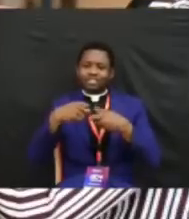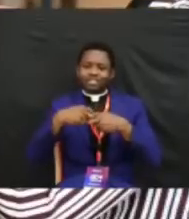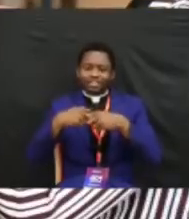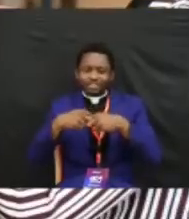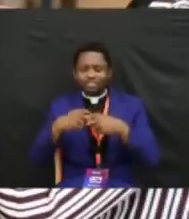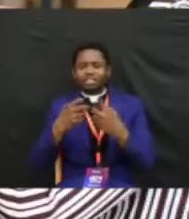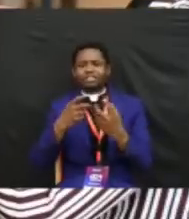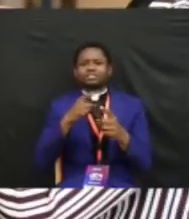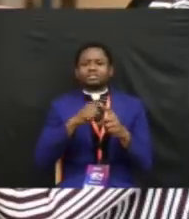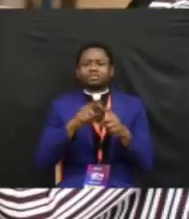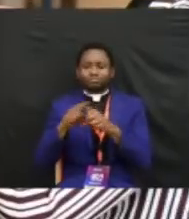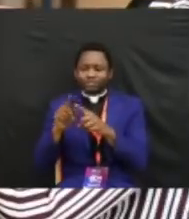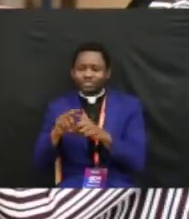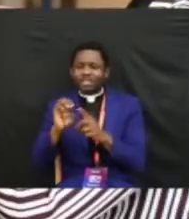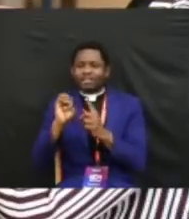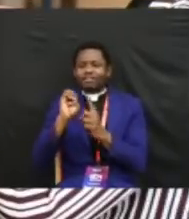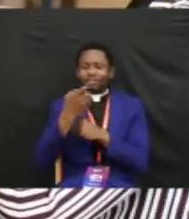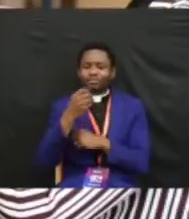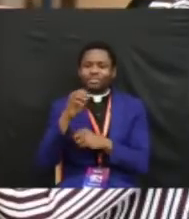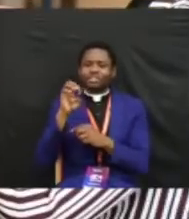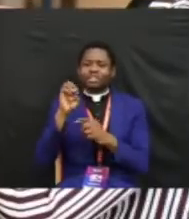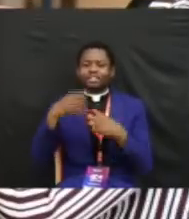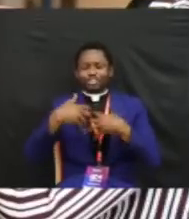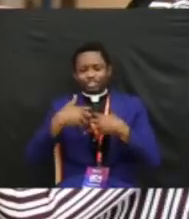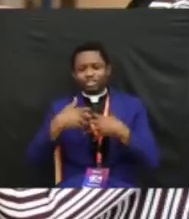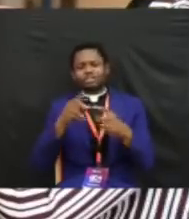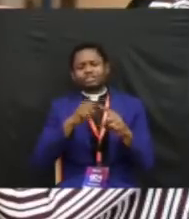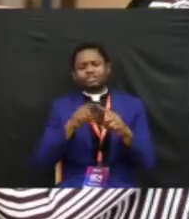engineering to the